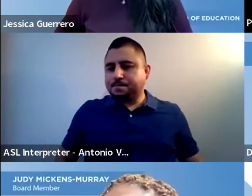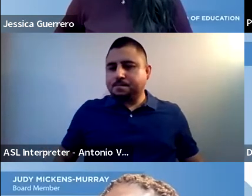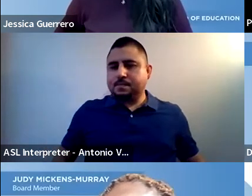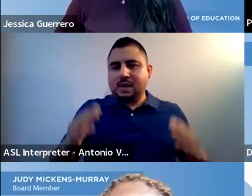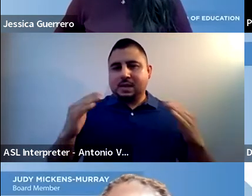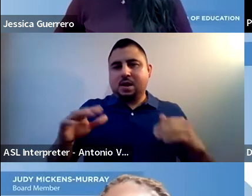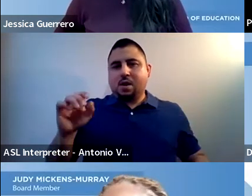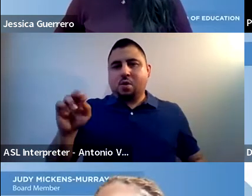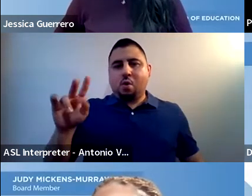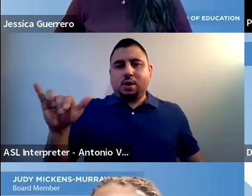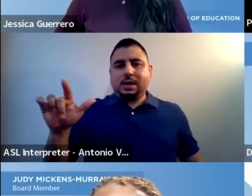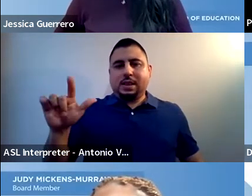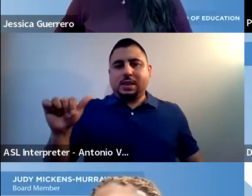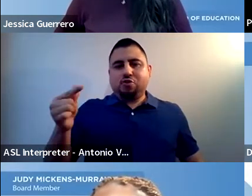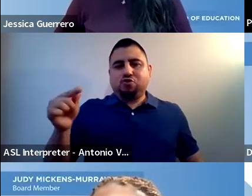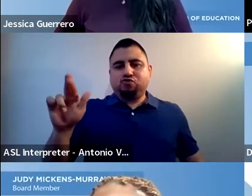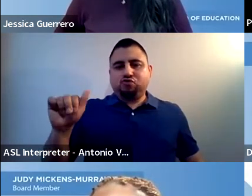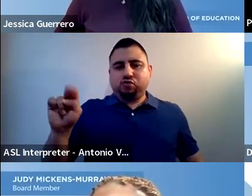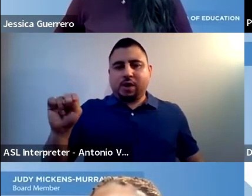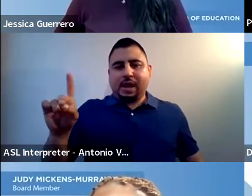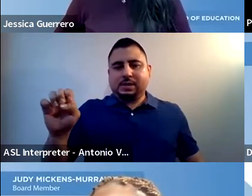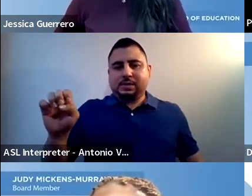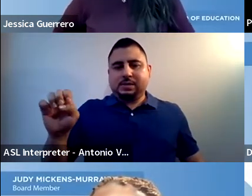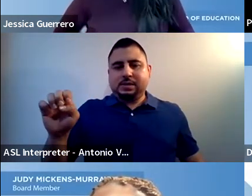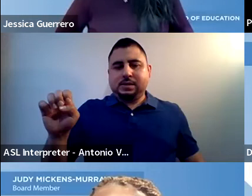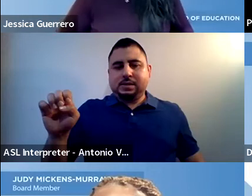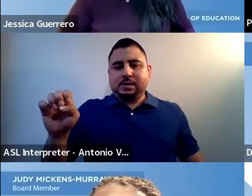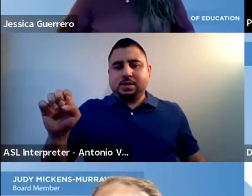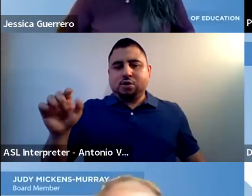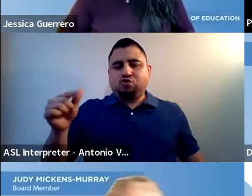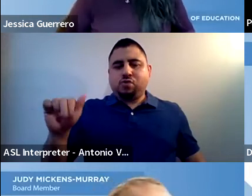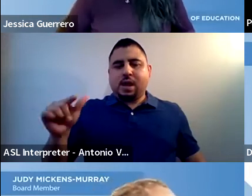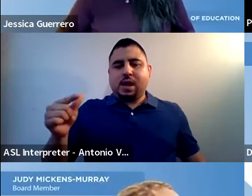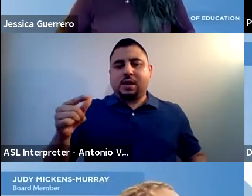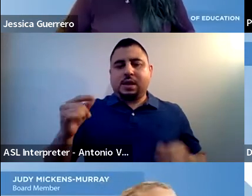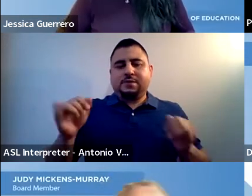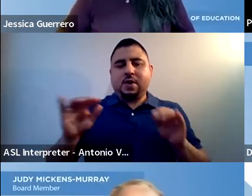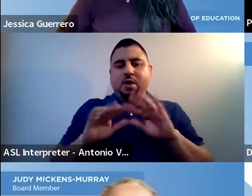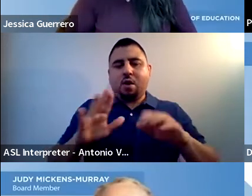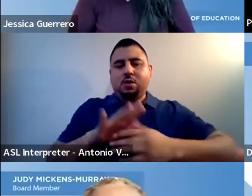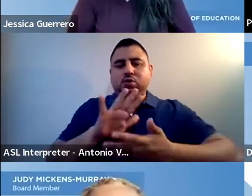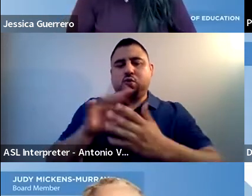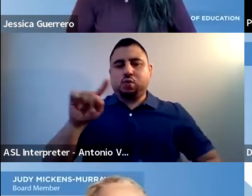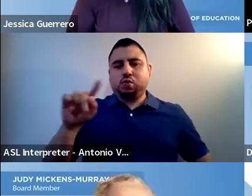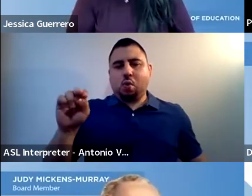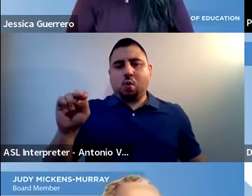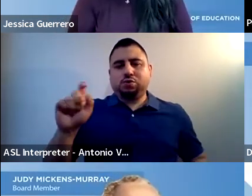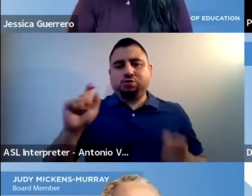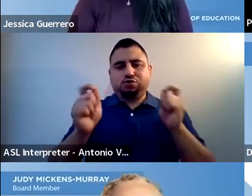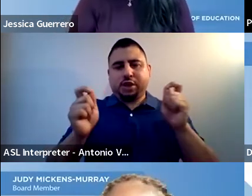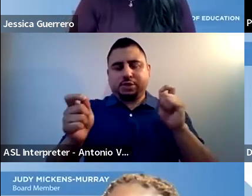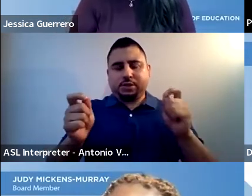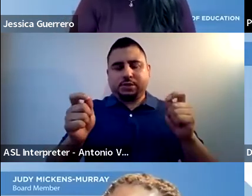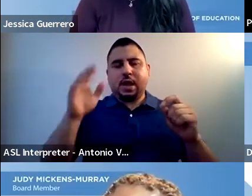Next is Courtney LeGrand, individual, clarity on the school zone changes. Hi, good evening,